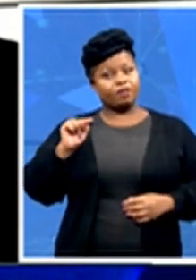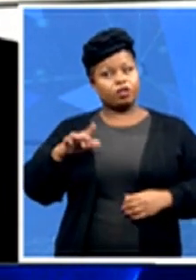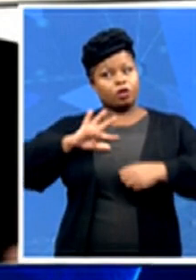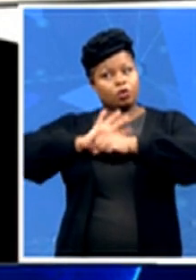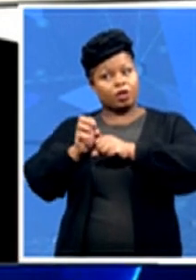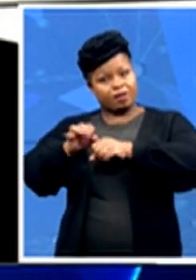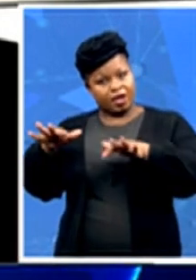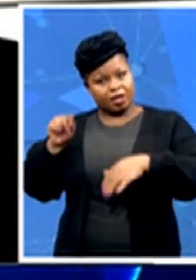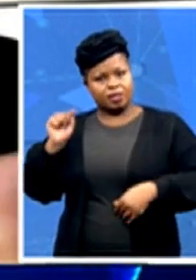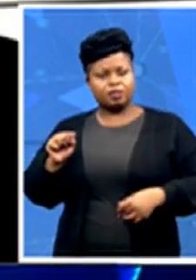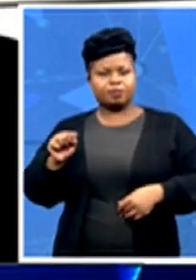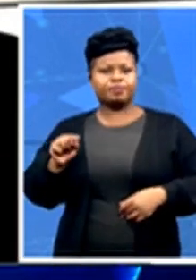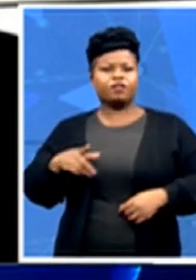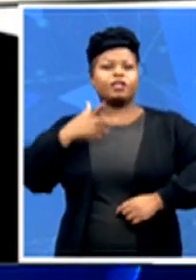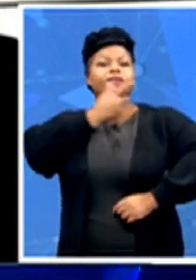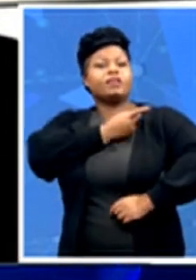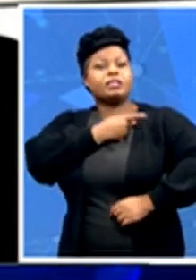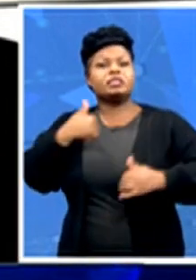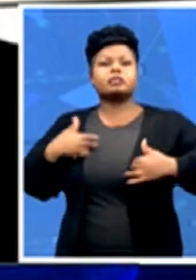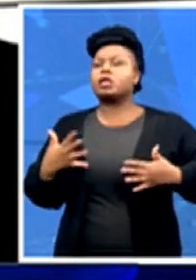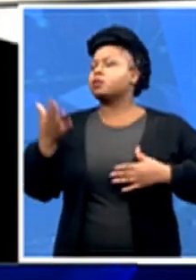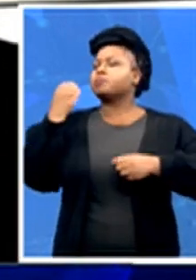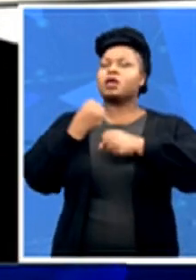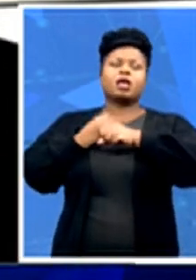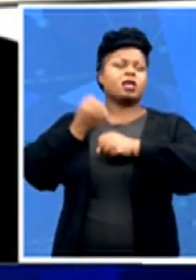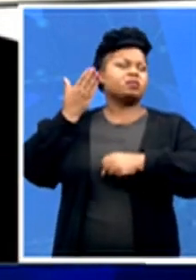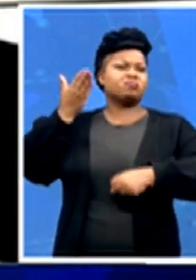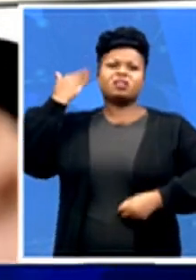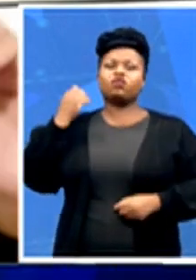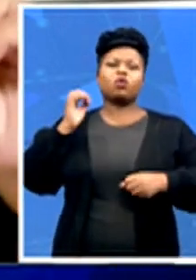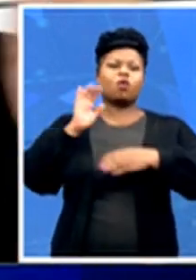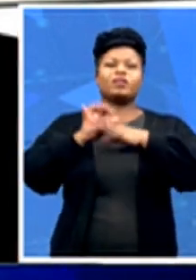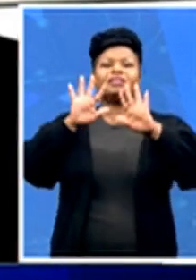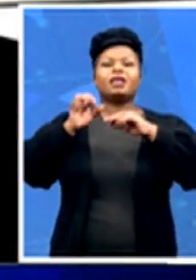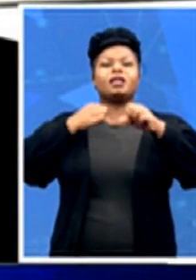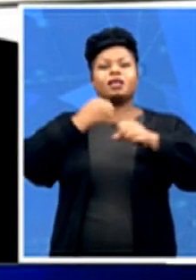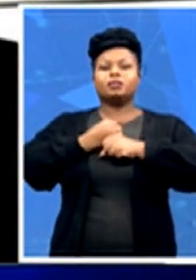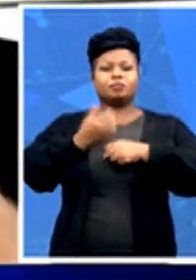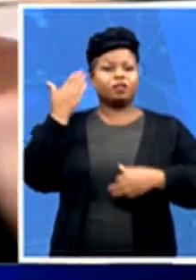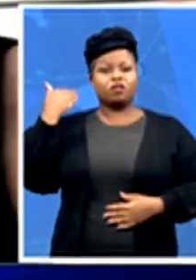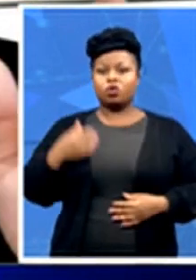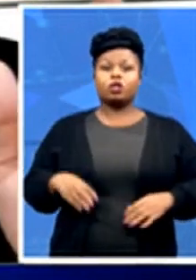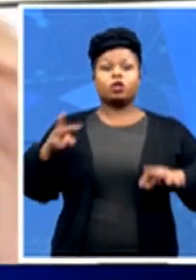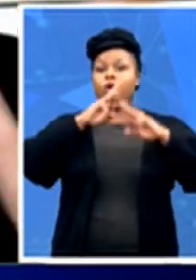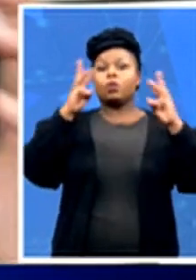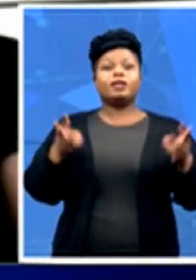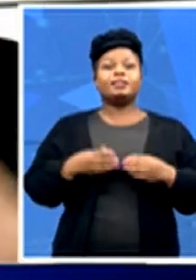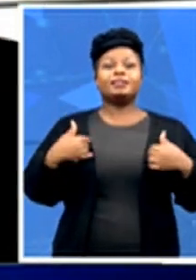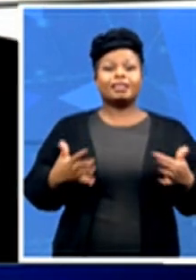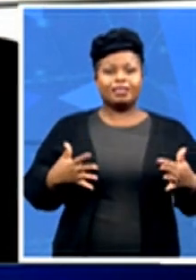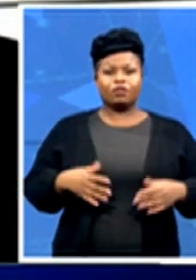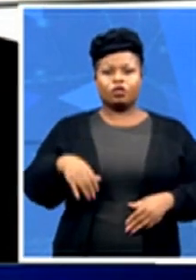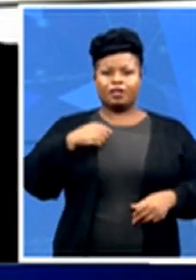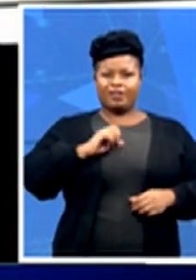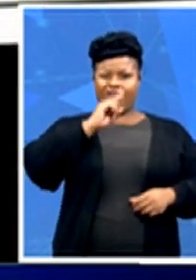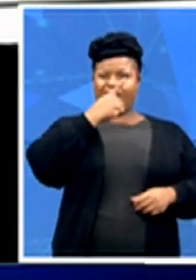started many years ago, over 10 years ago. And the work started in the original SARS, the first SARS,